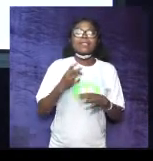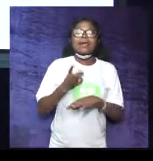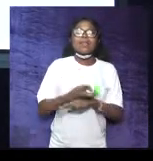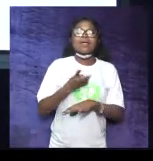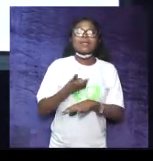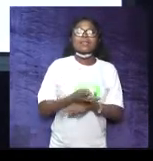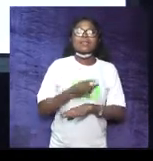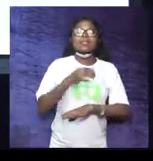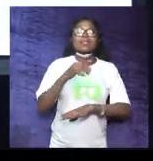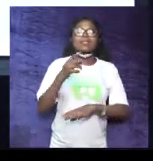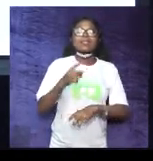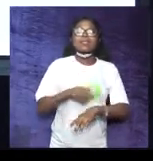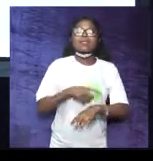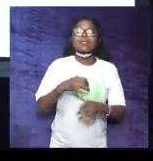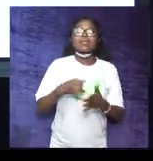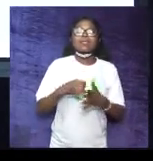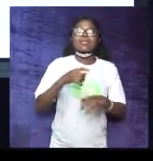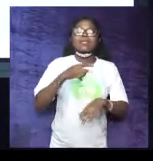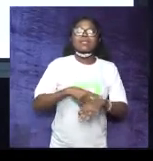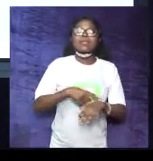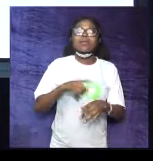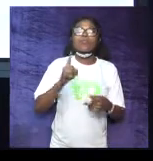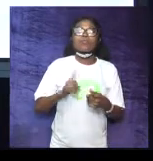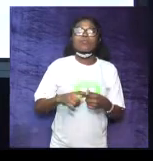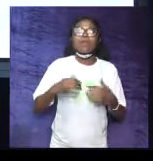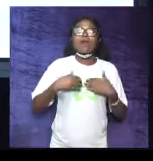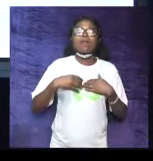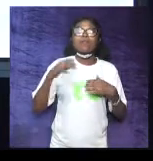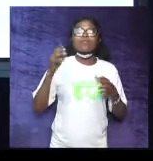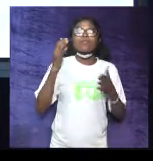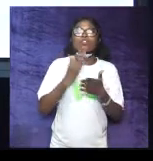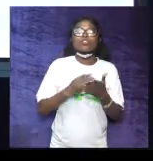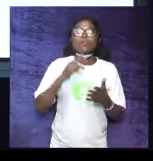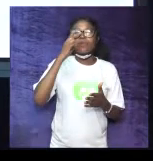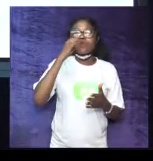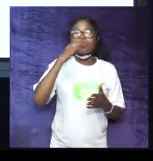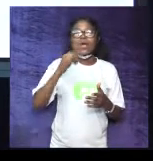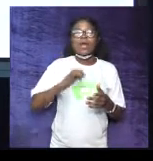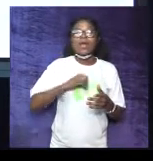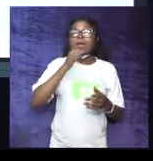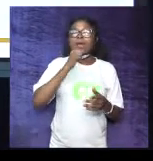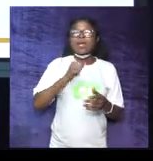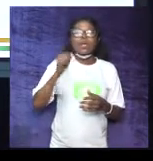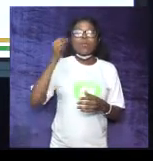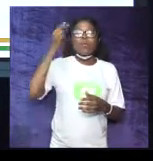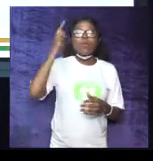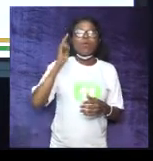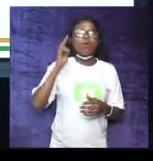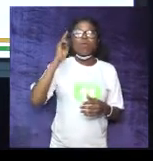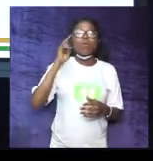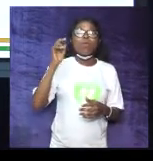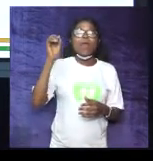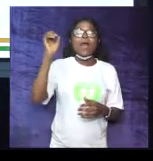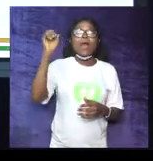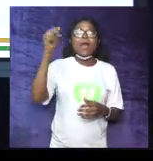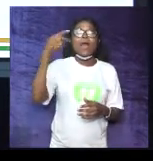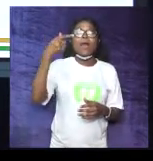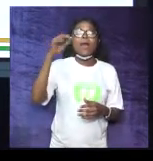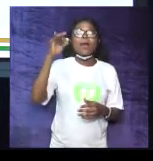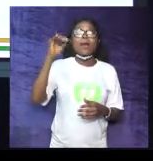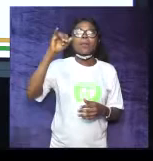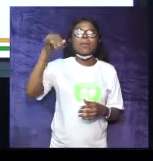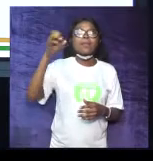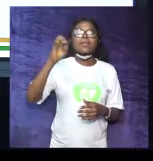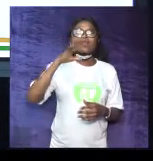time, and that means it is time to have some fun. Hi, I'm Nkwagbaje. Today in mathematics, we will continue